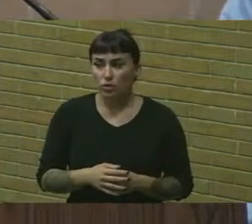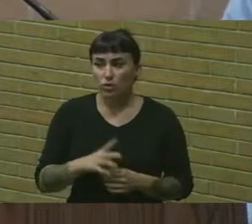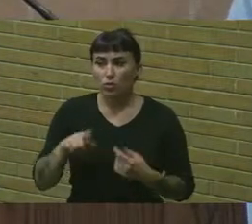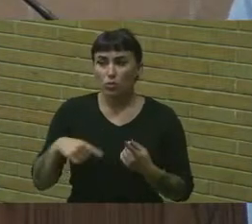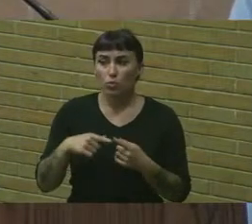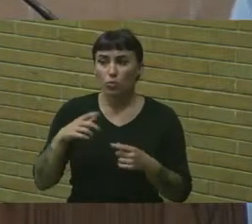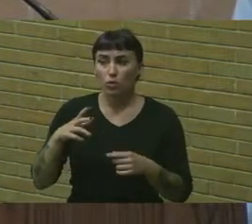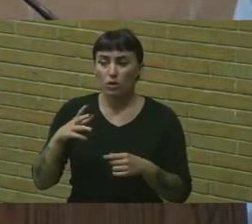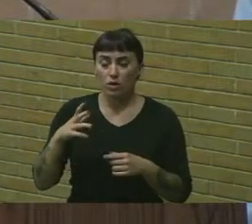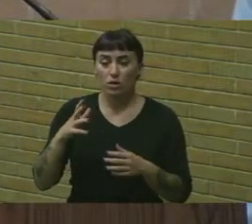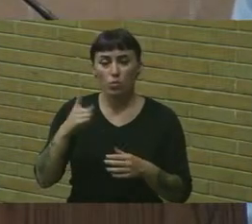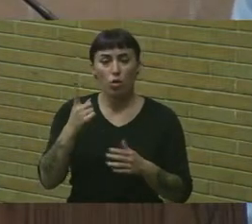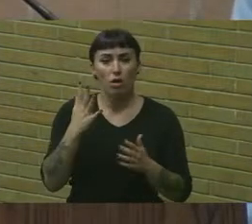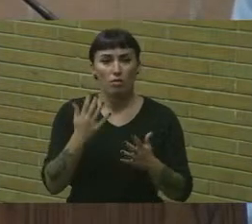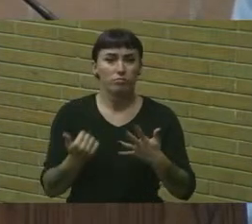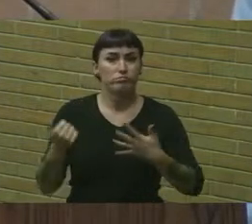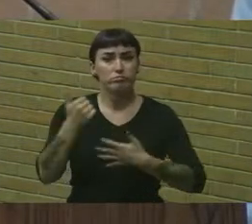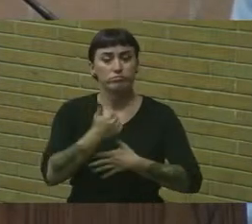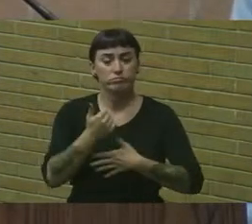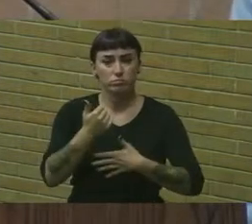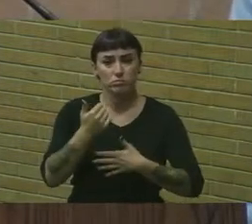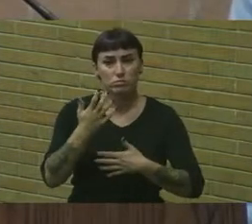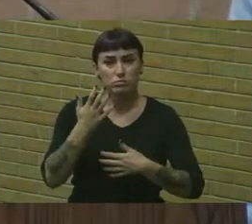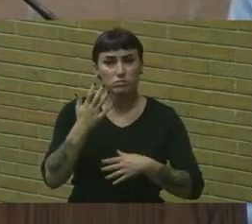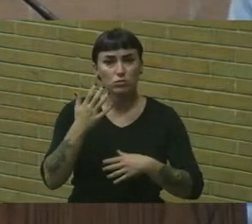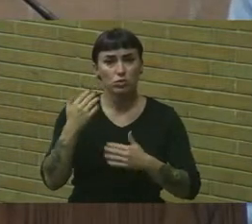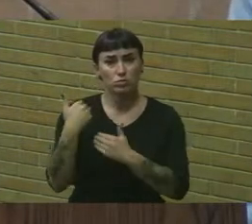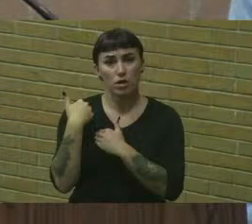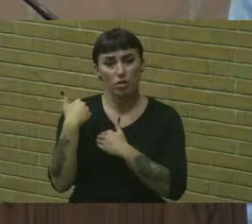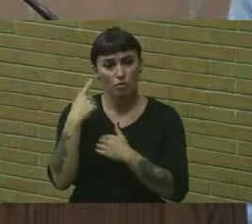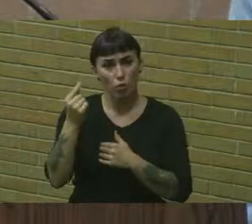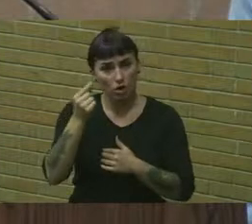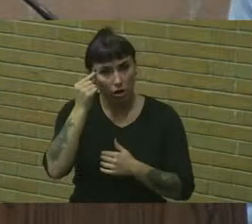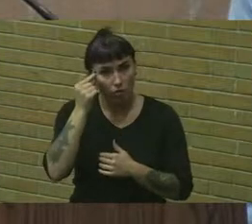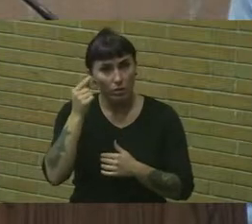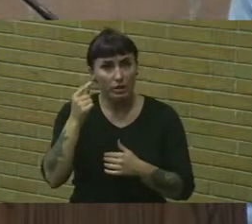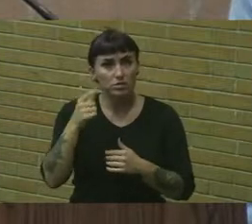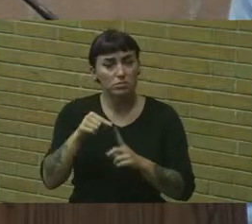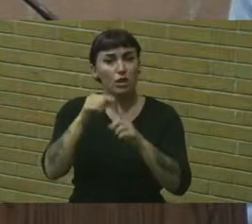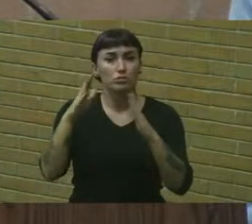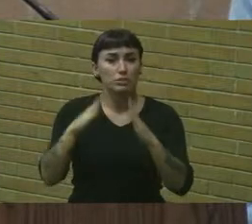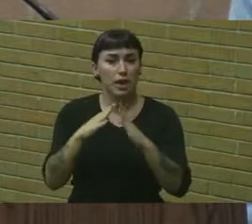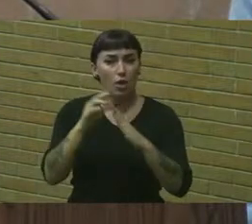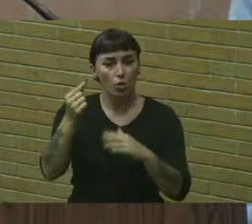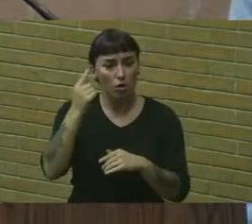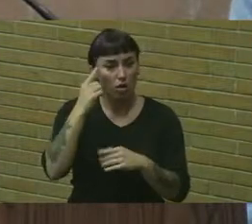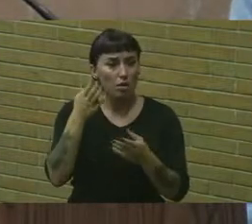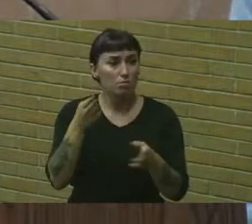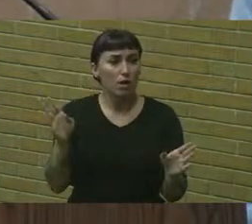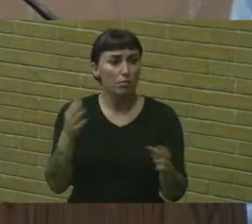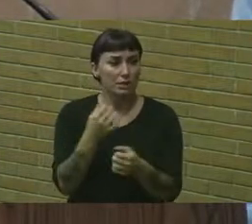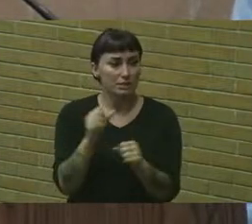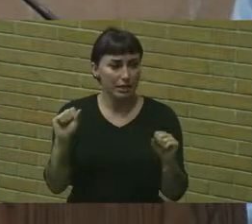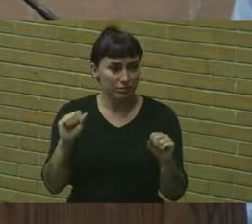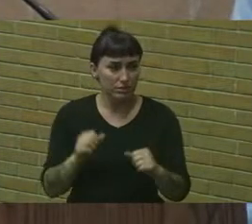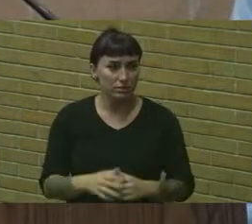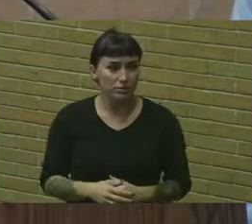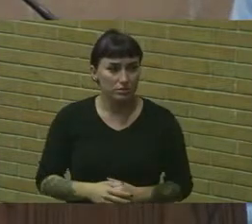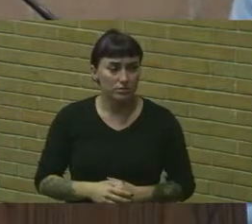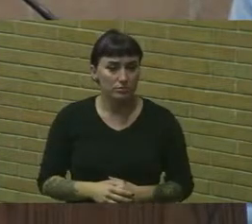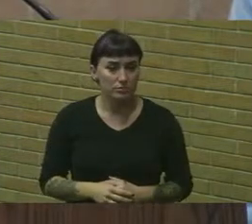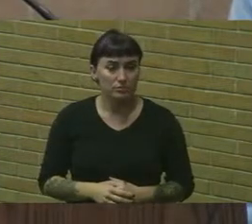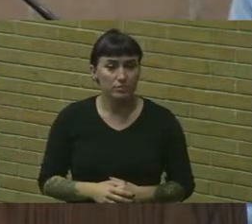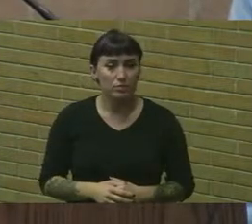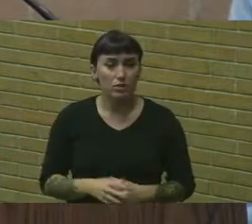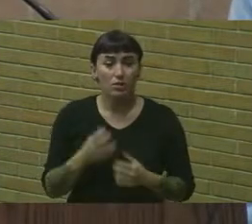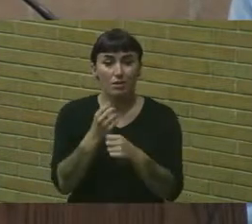principal responsibilities of town government, of most governments, but of town government, is public safety. And